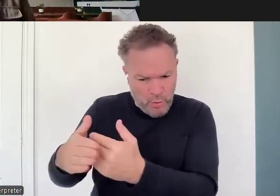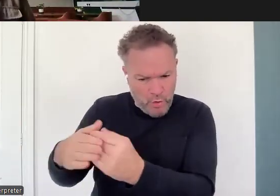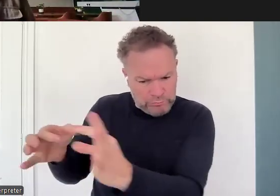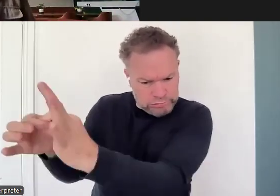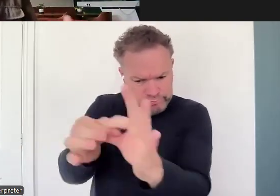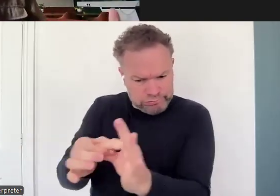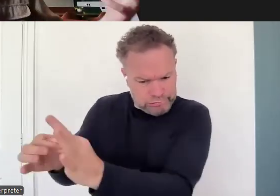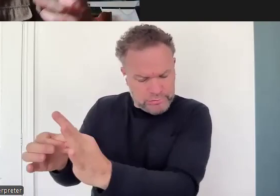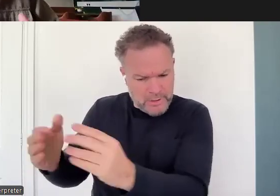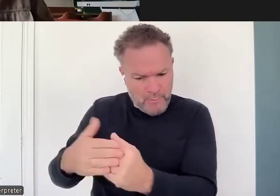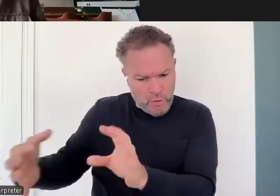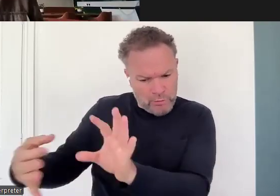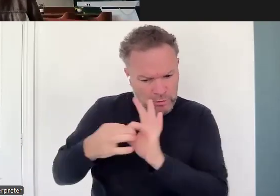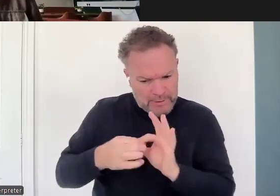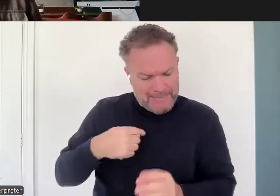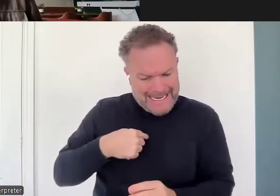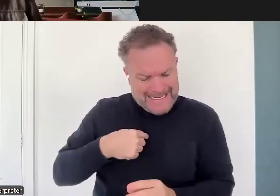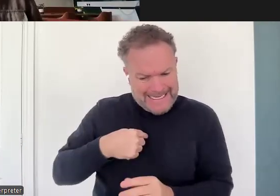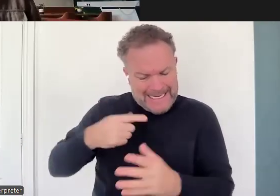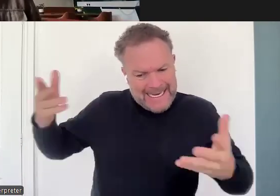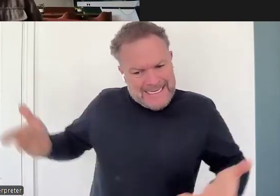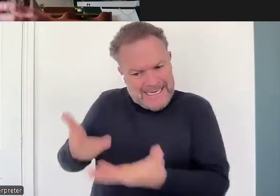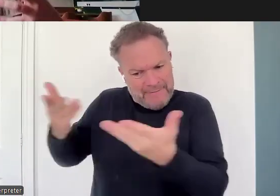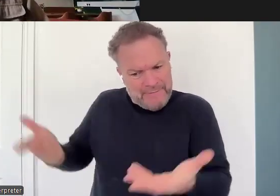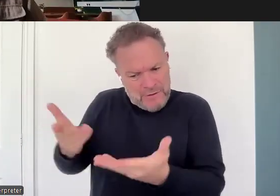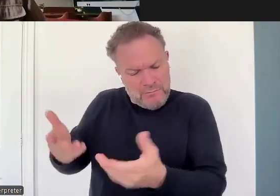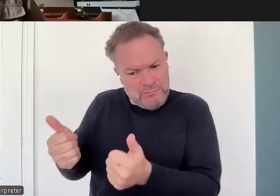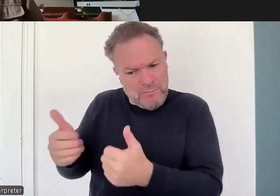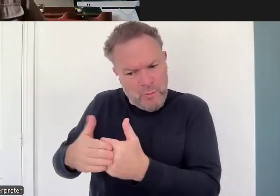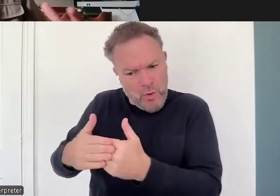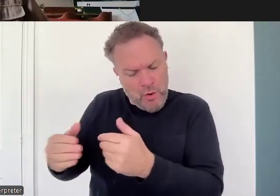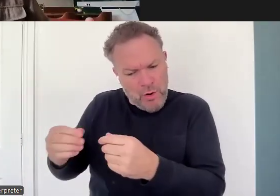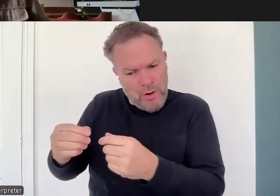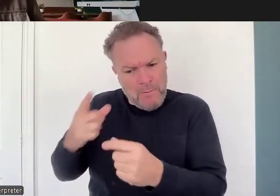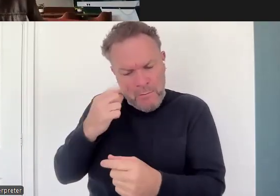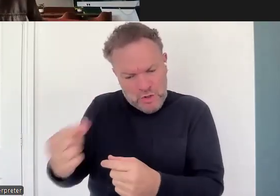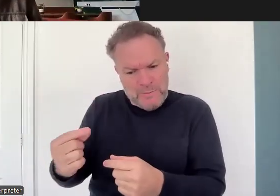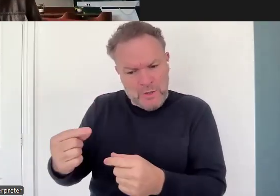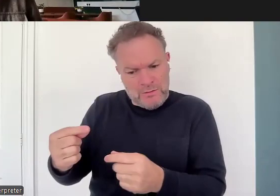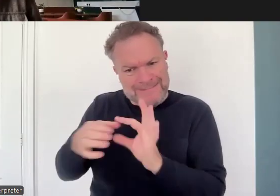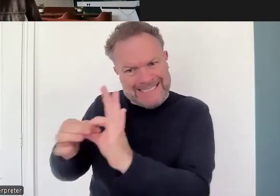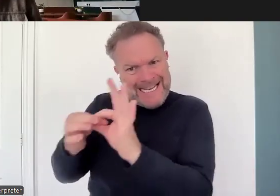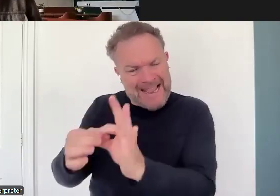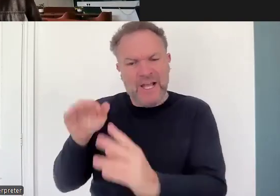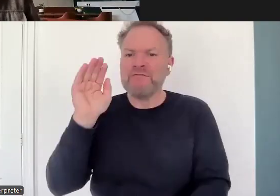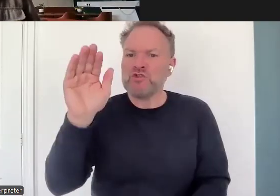to us, enhance people's sense of agency, give us more ability to do more things together in the